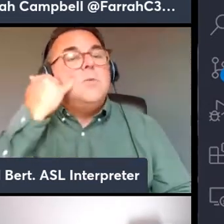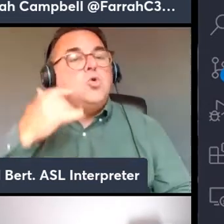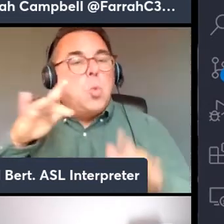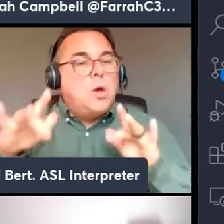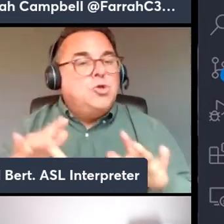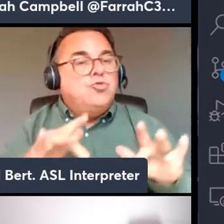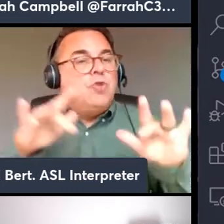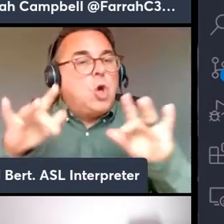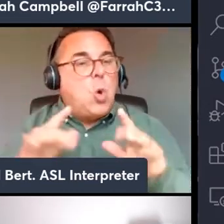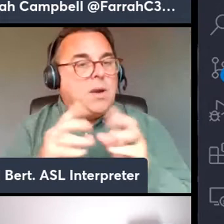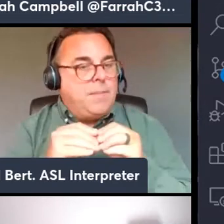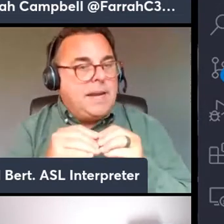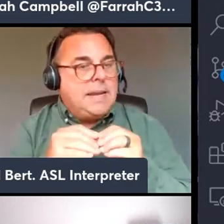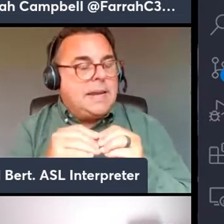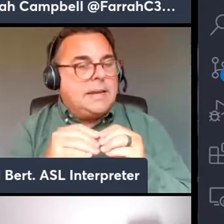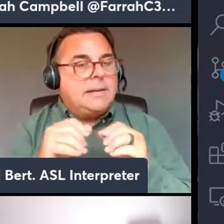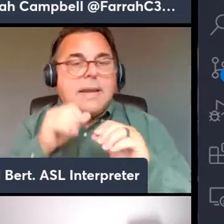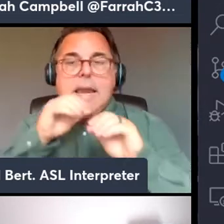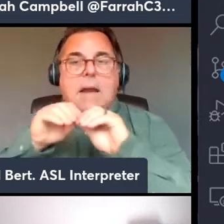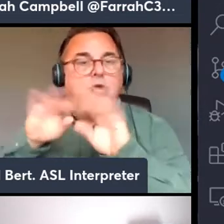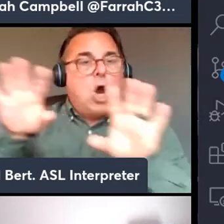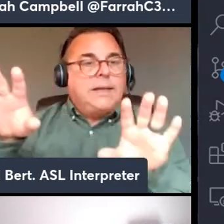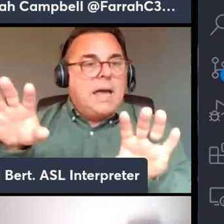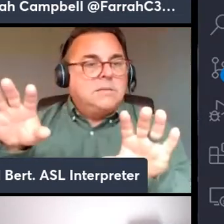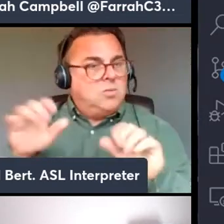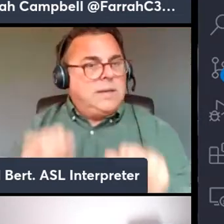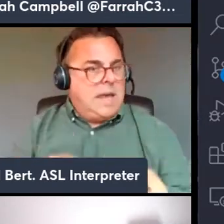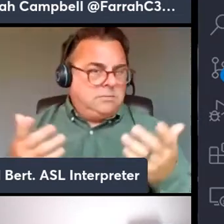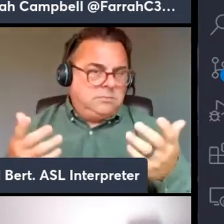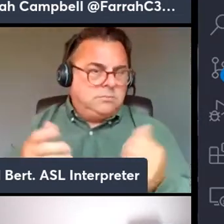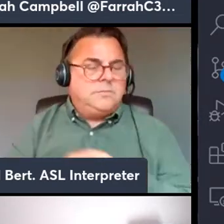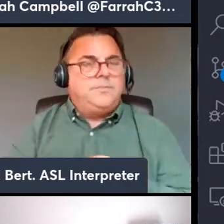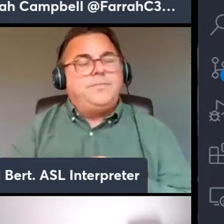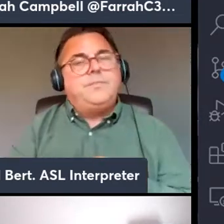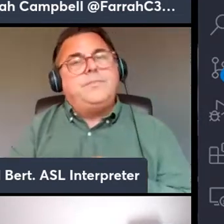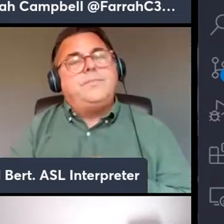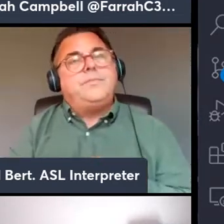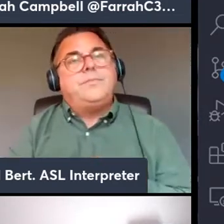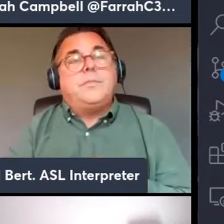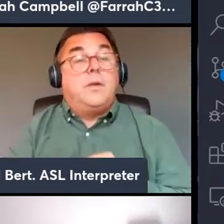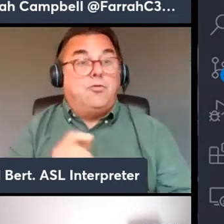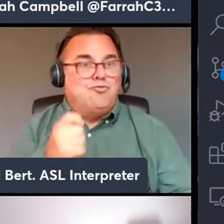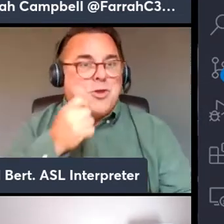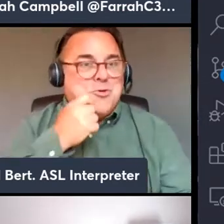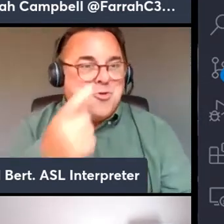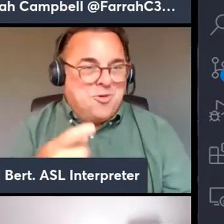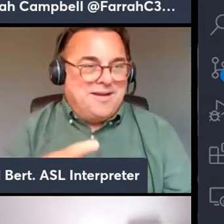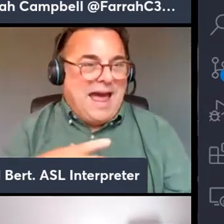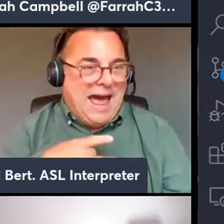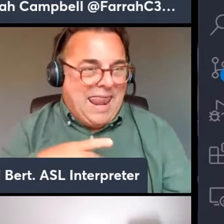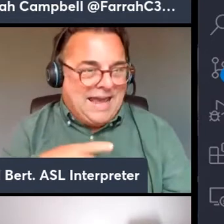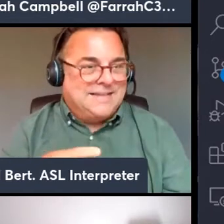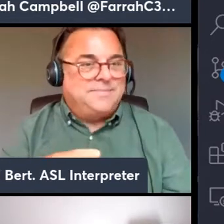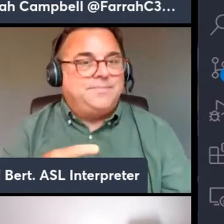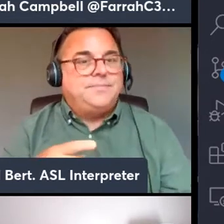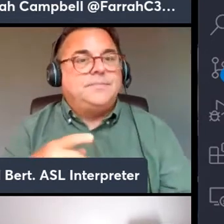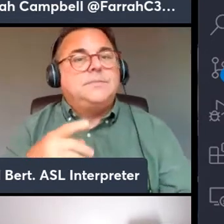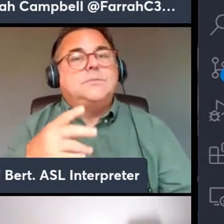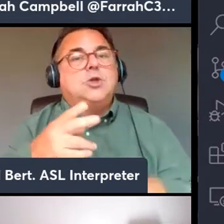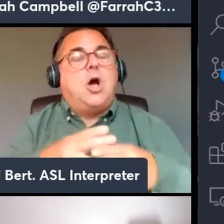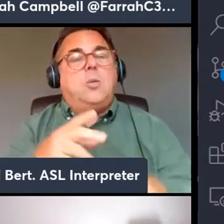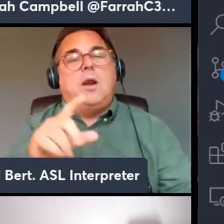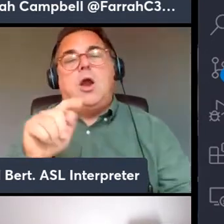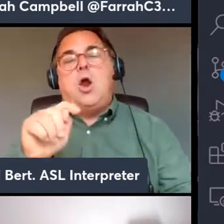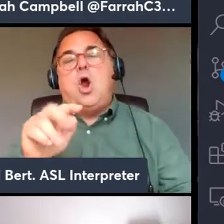this meeting instead of broadcasting, we could do that too. The really cool one, another one that I really like, is Transcribe.